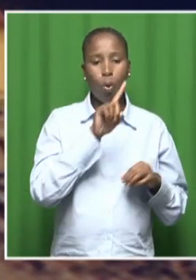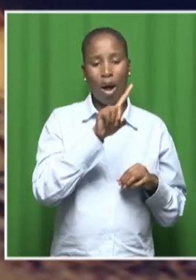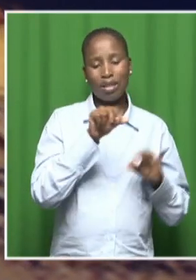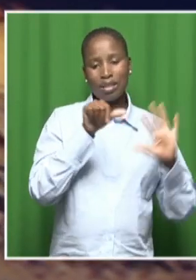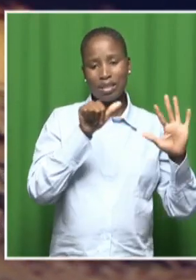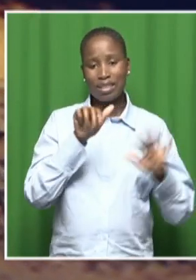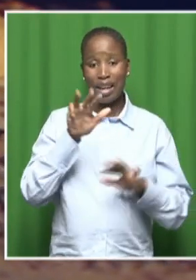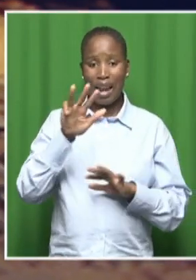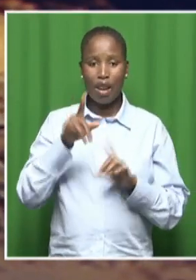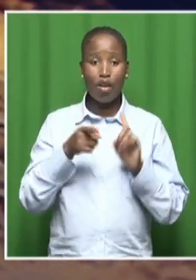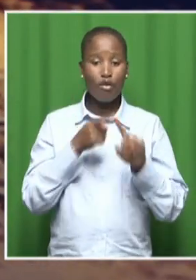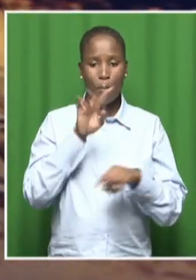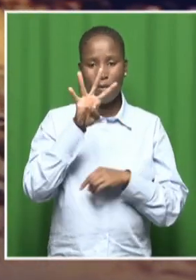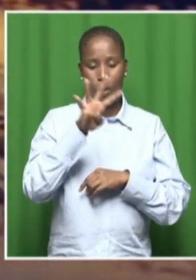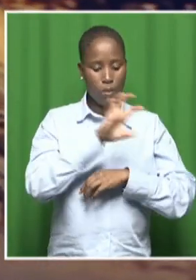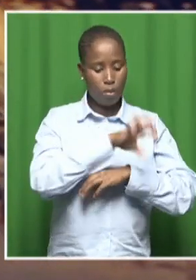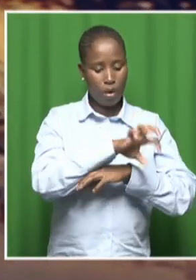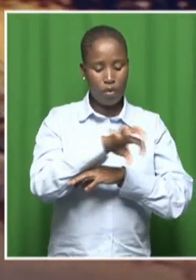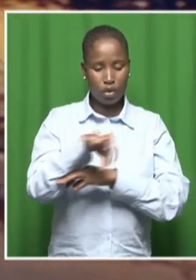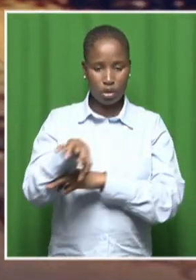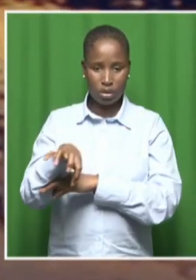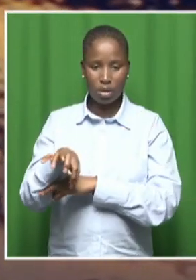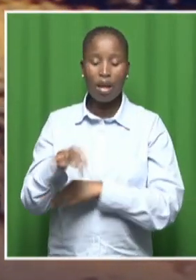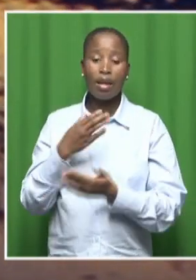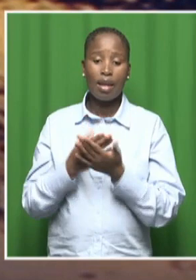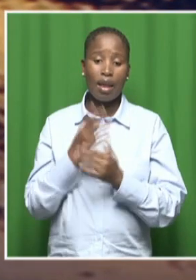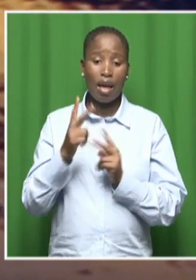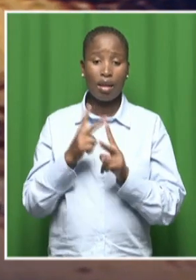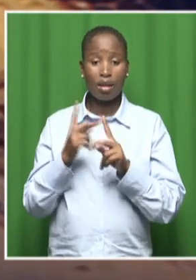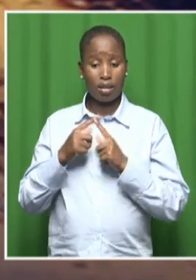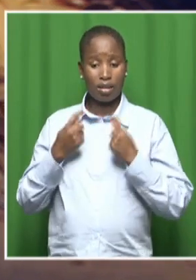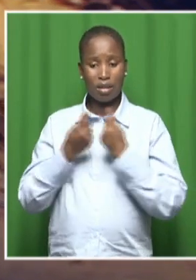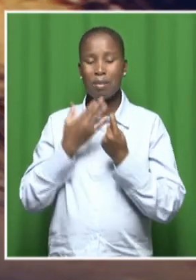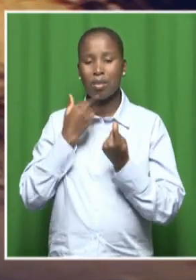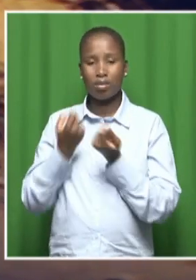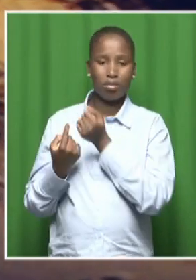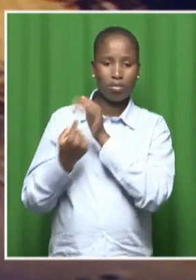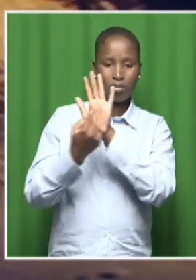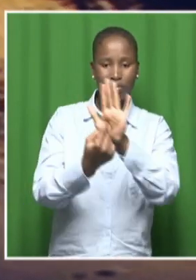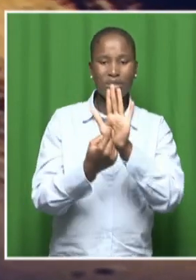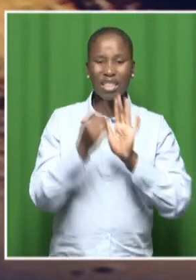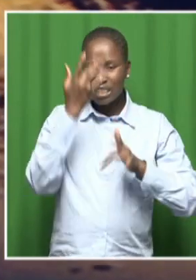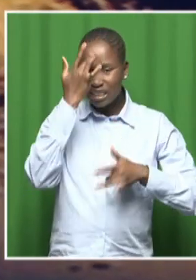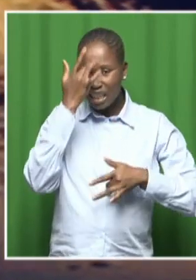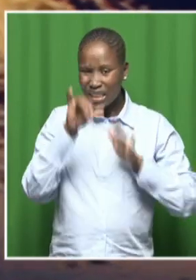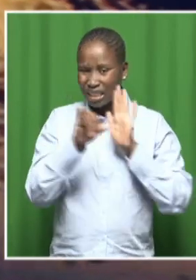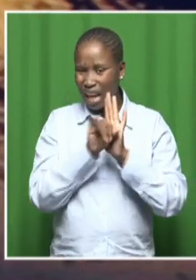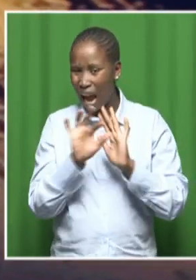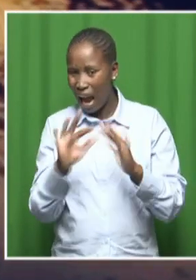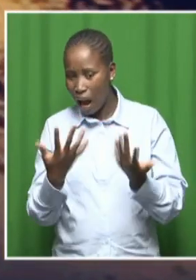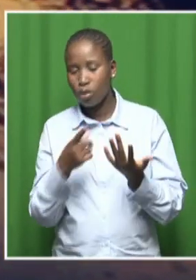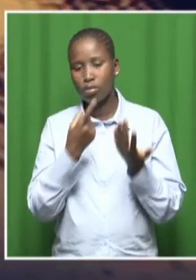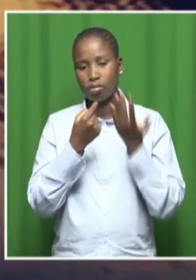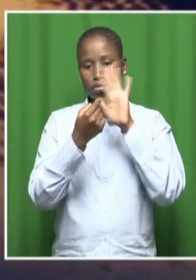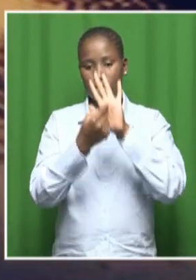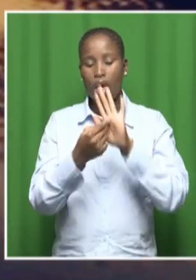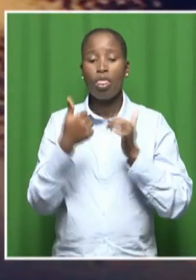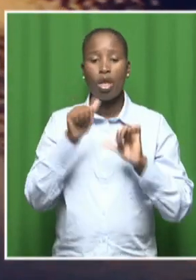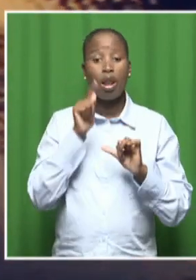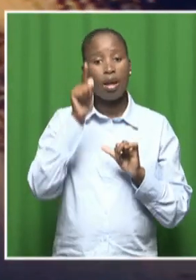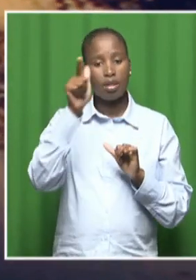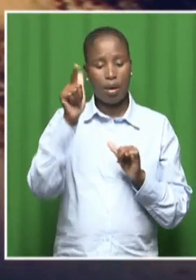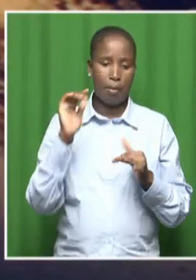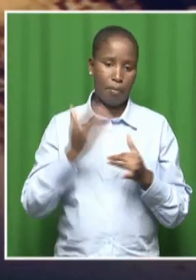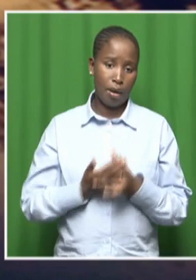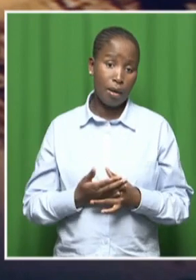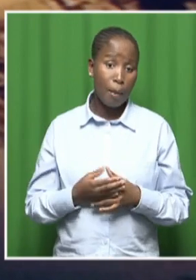across 4 provinces. Perhaps I can ask the team just to put those symptoms back up on the screen, and we can take you into an ad break with those.